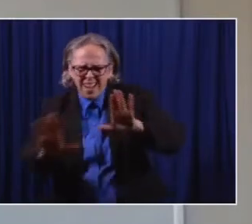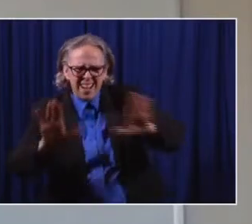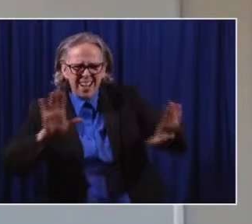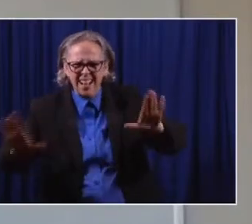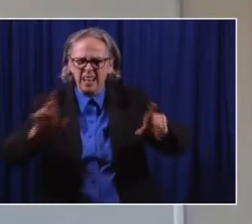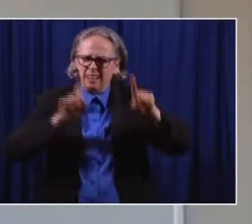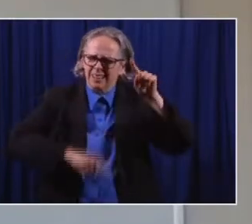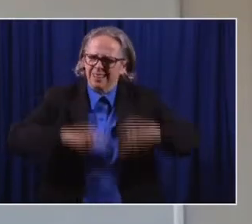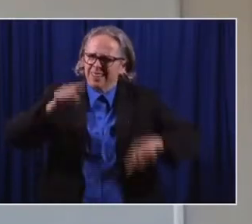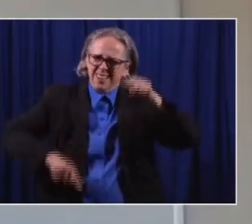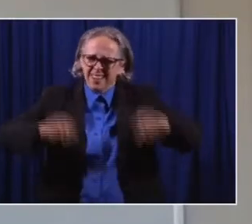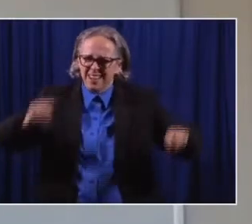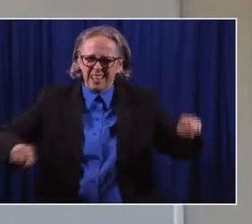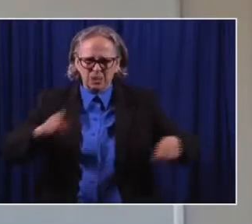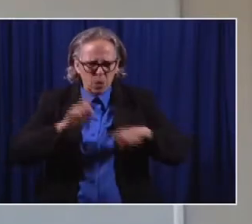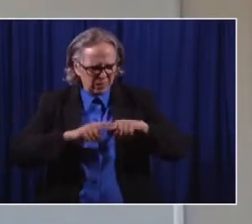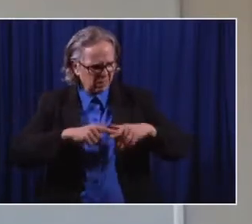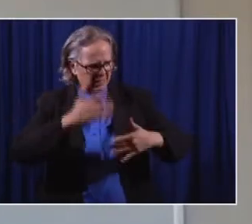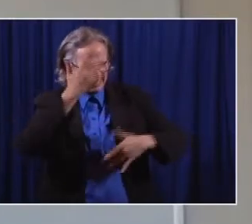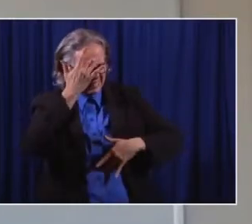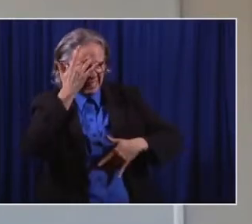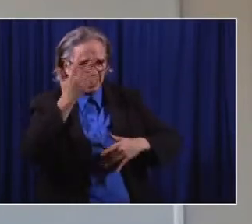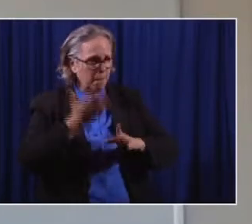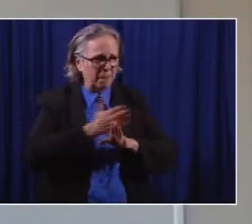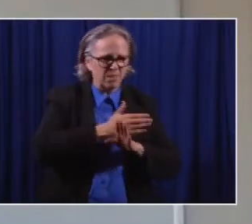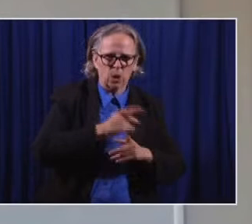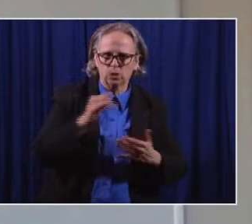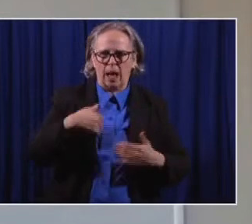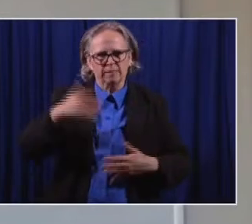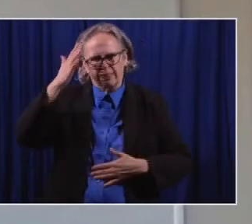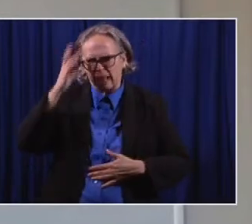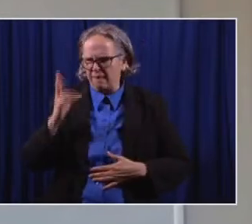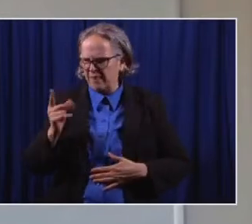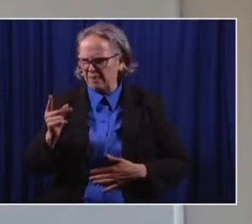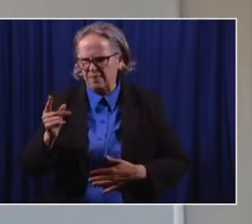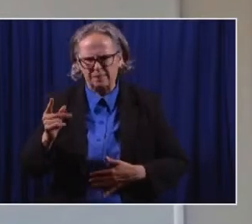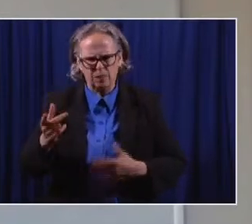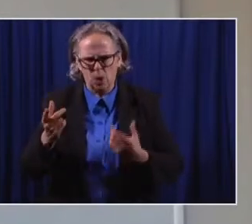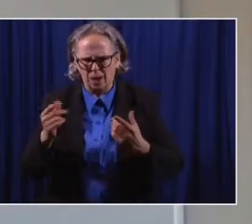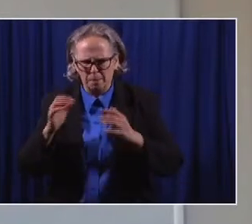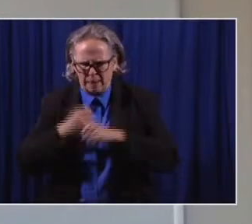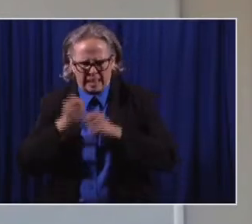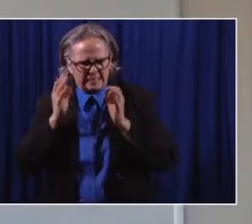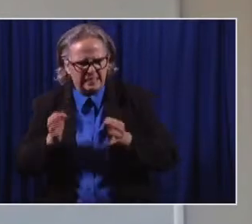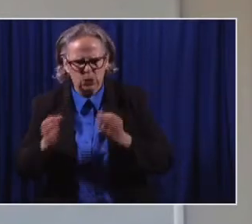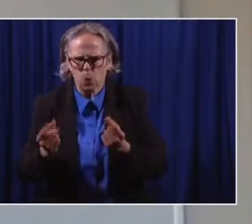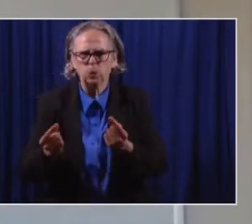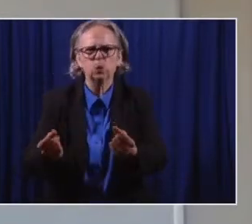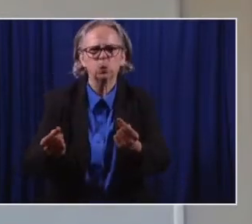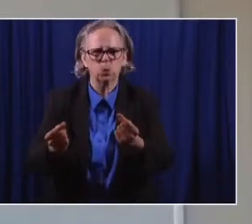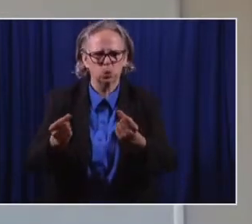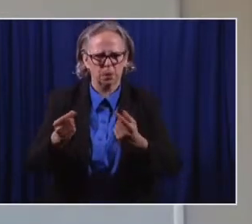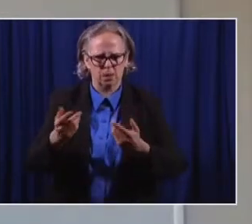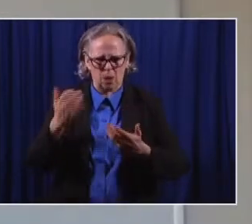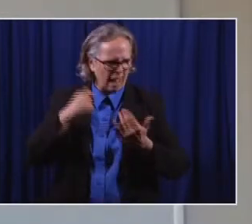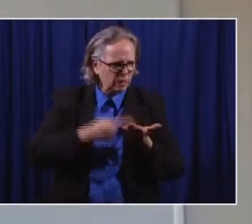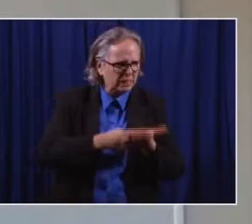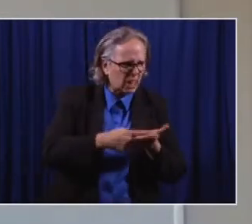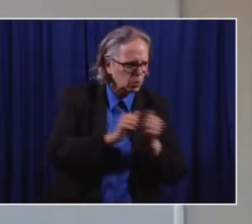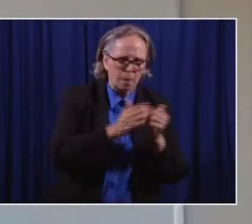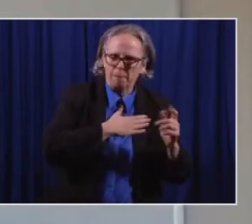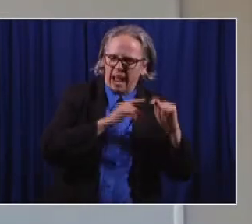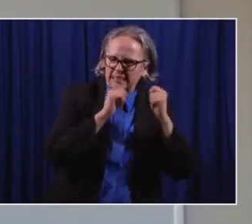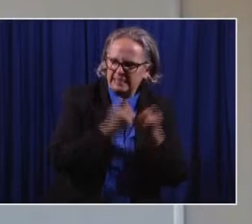be quick on your feet and have a team that's willing to consult with you and really go